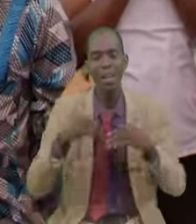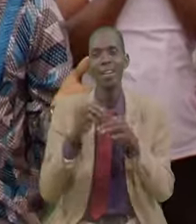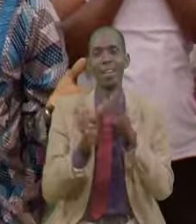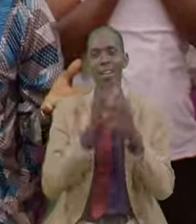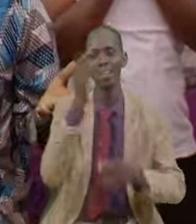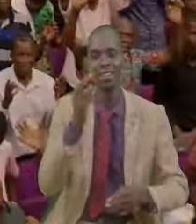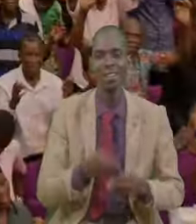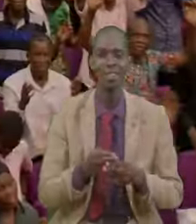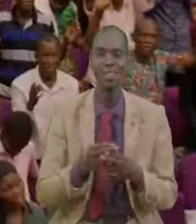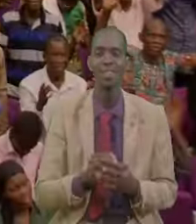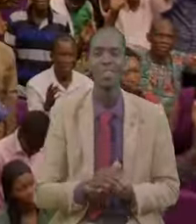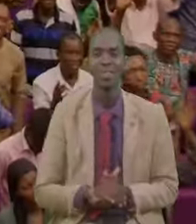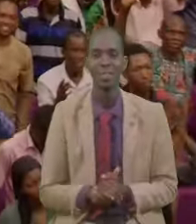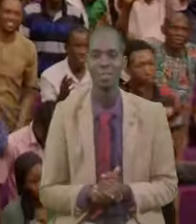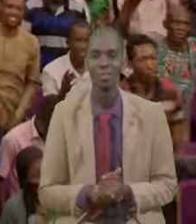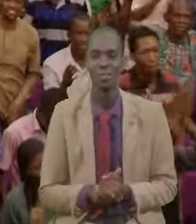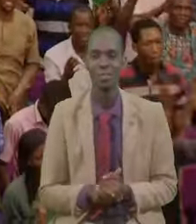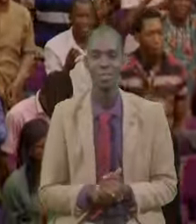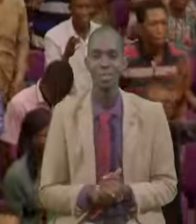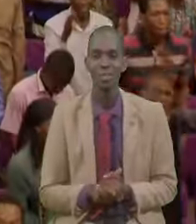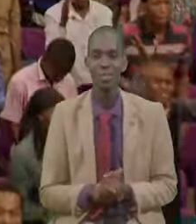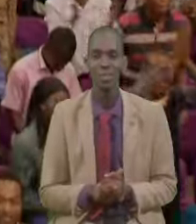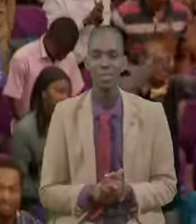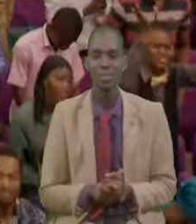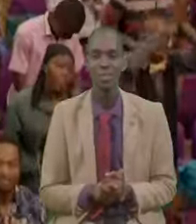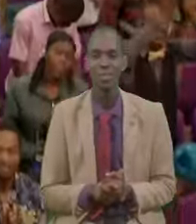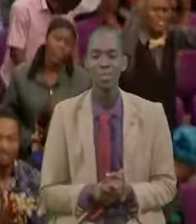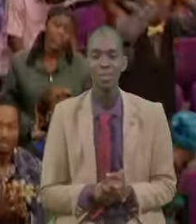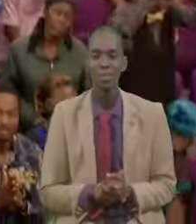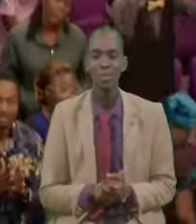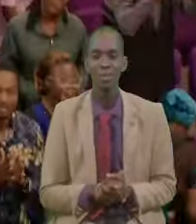Praise the Lord.